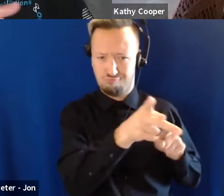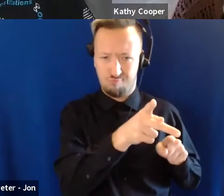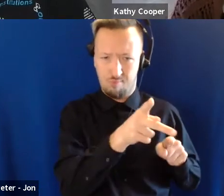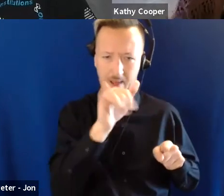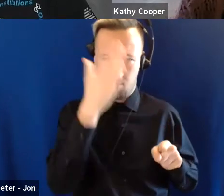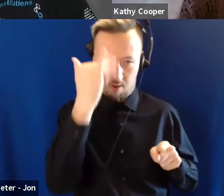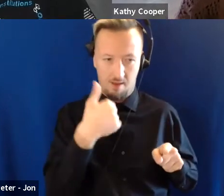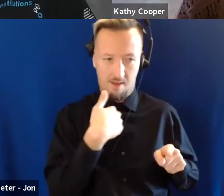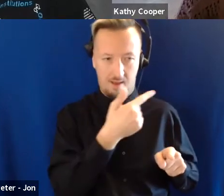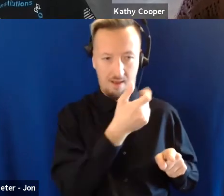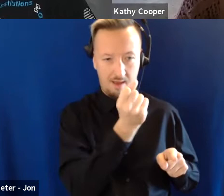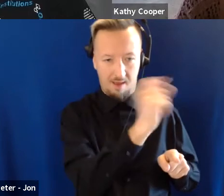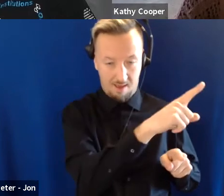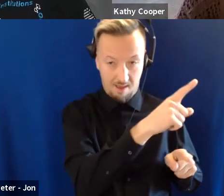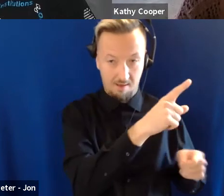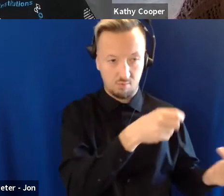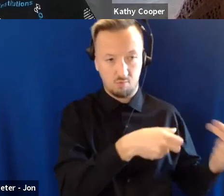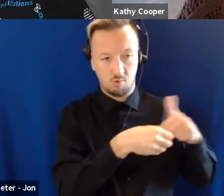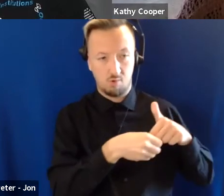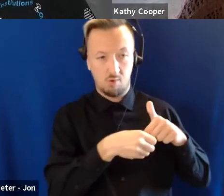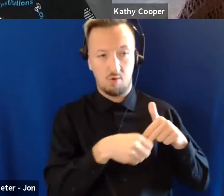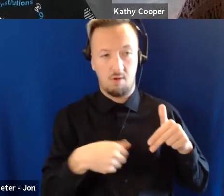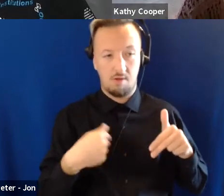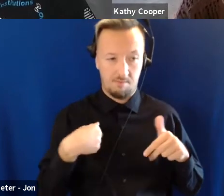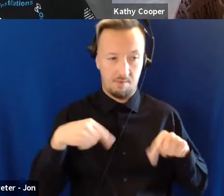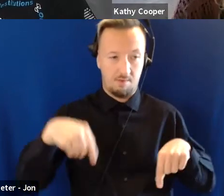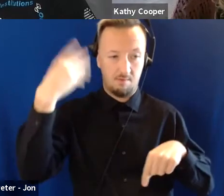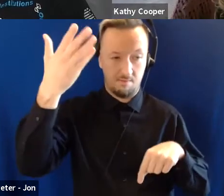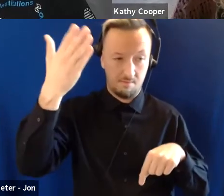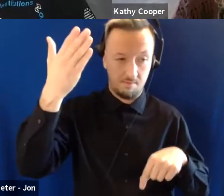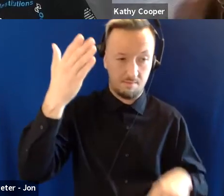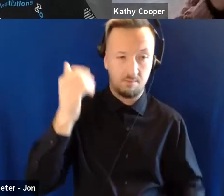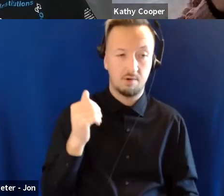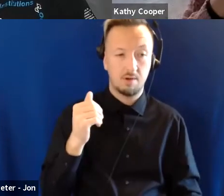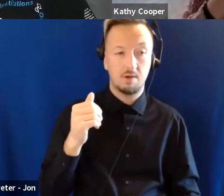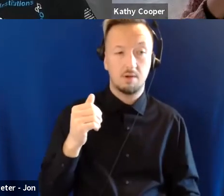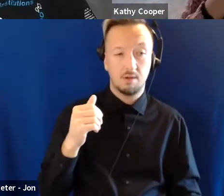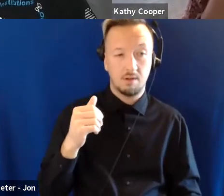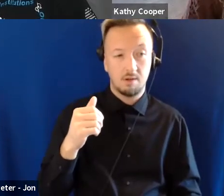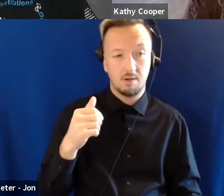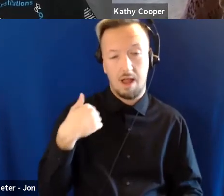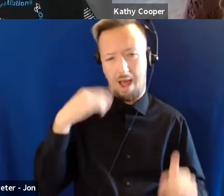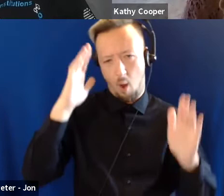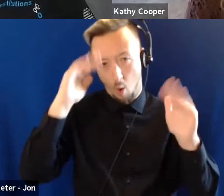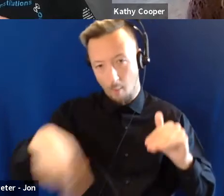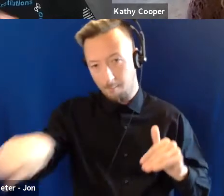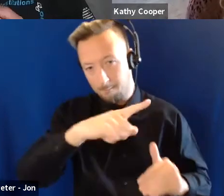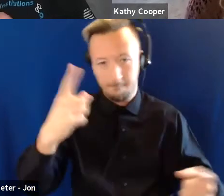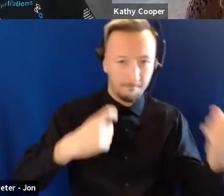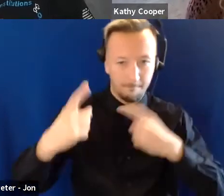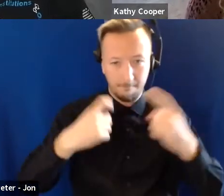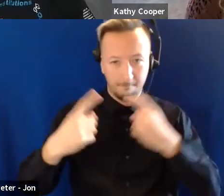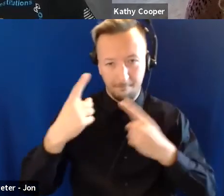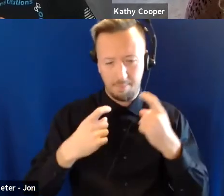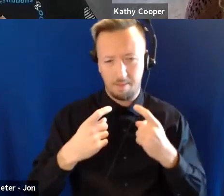her to join me on this presentation. I'm hoping that everybody asks a lot of questions, so it's not just